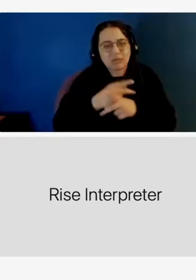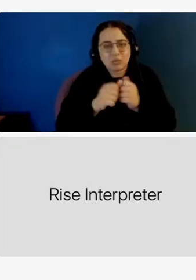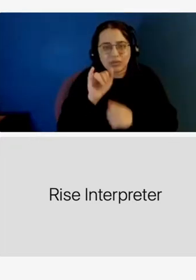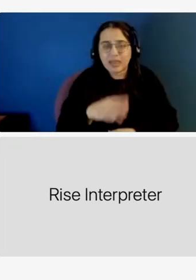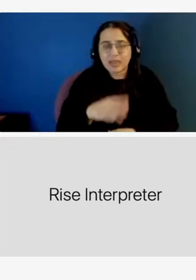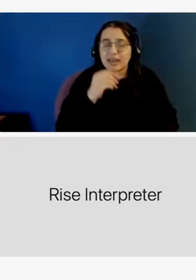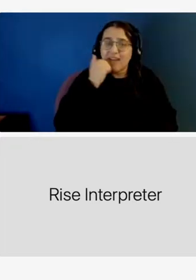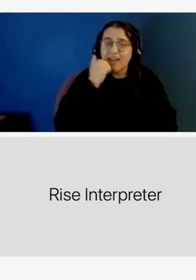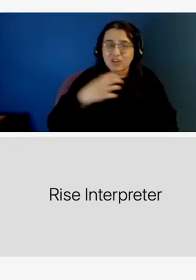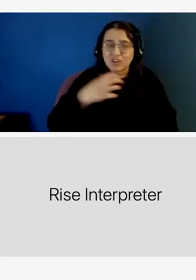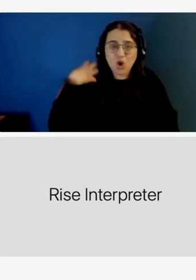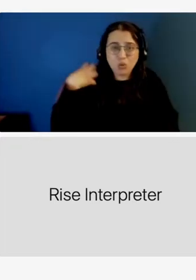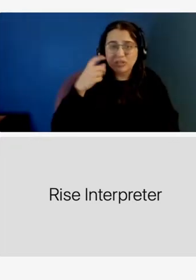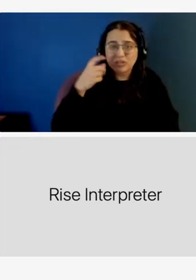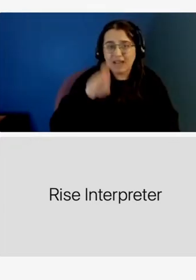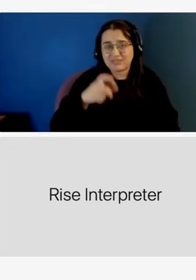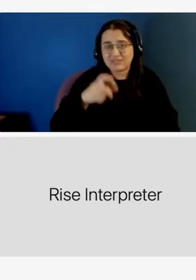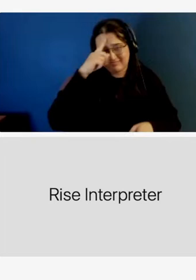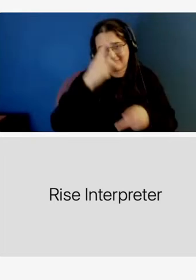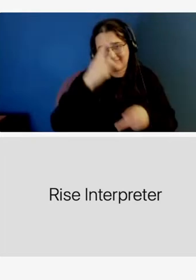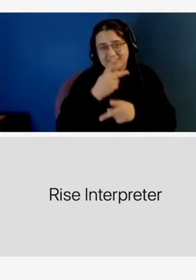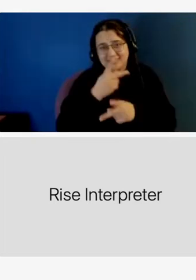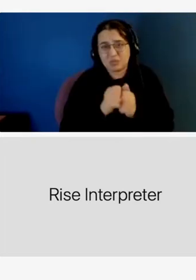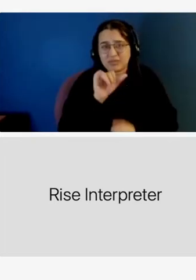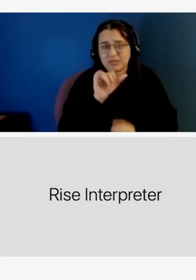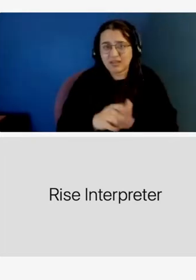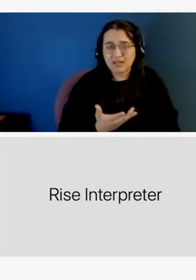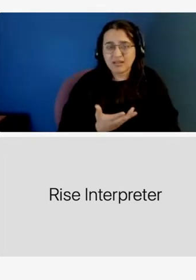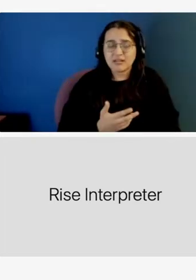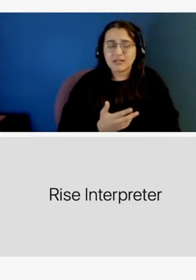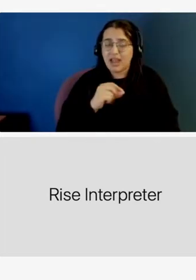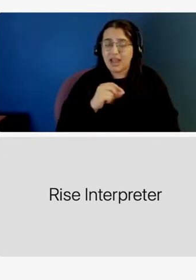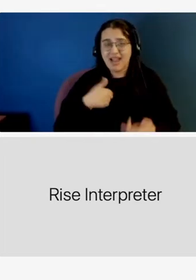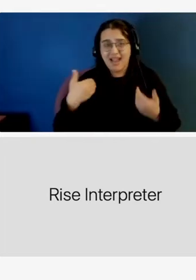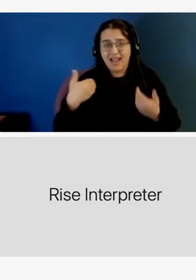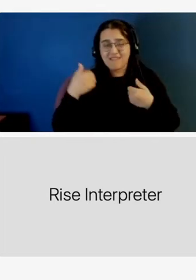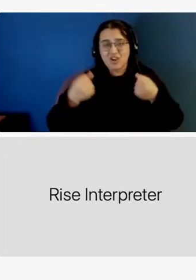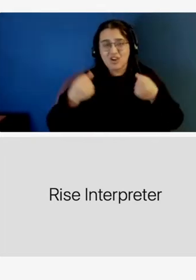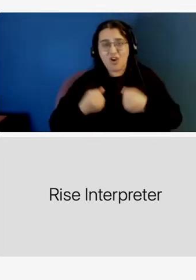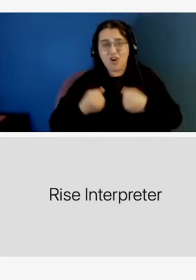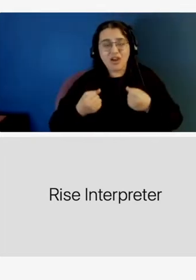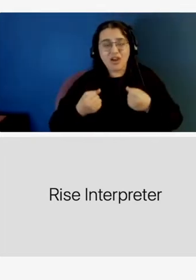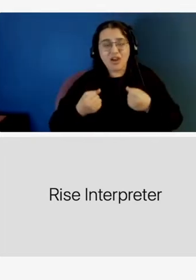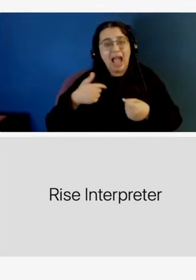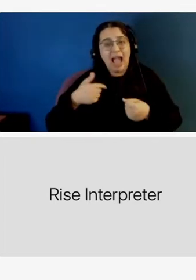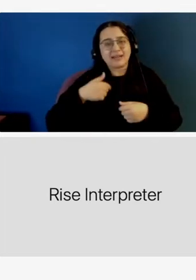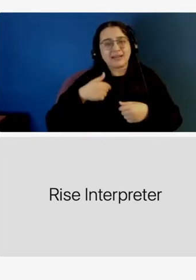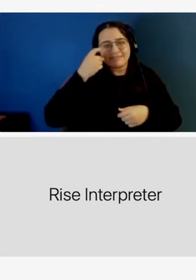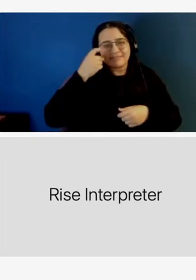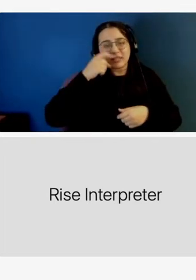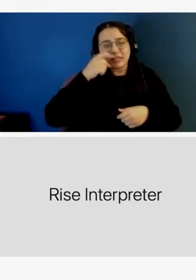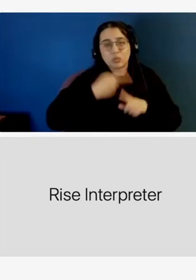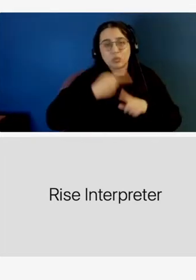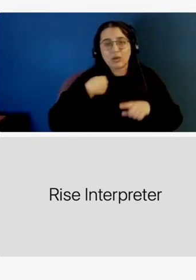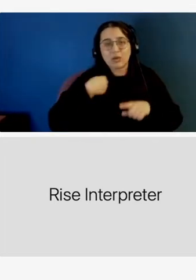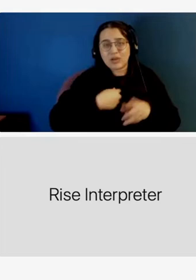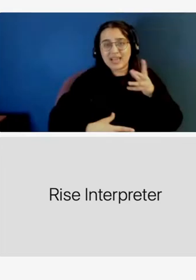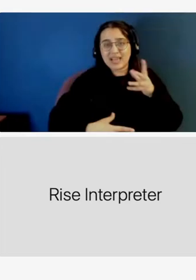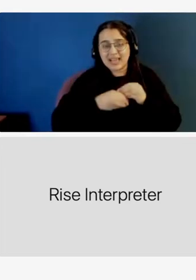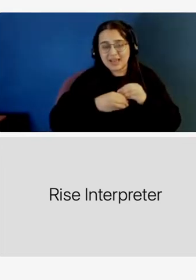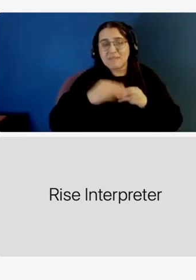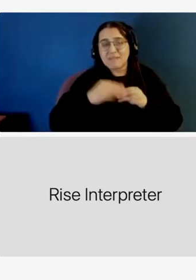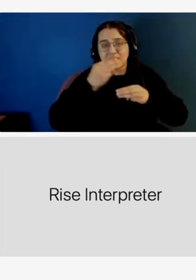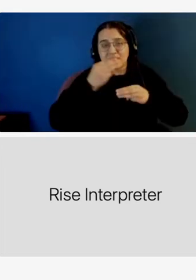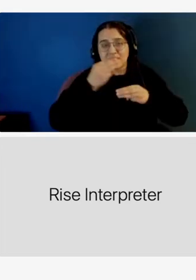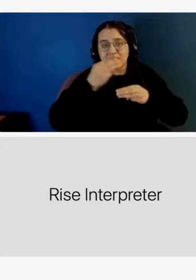And, you know, I have a car that has all, I parked in that little, when we added the math and science building, when we added that